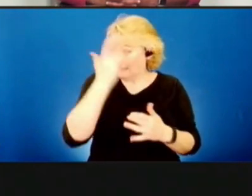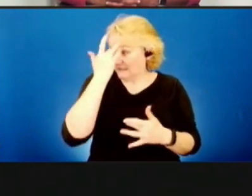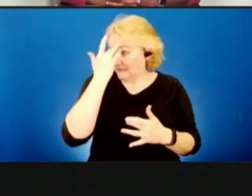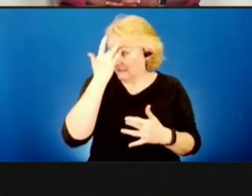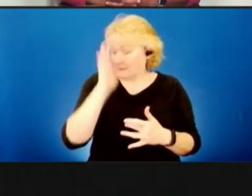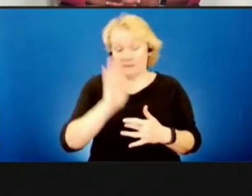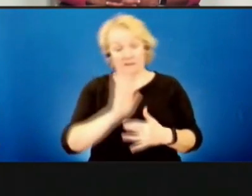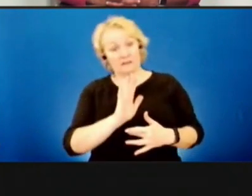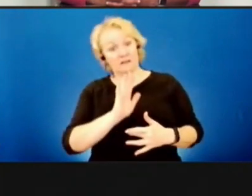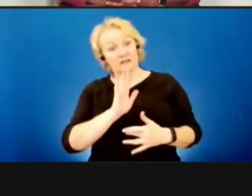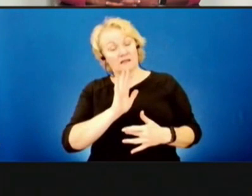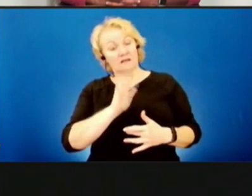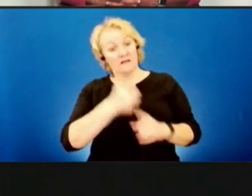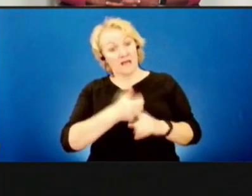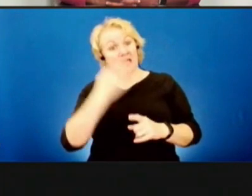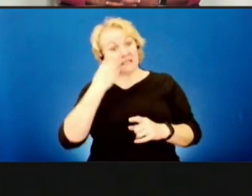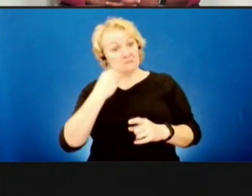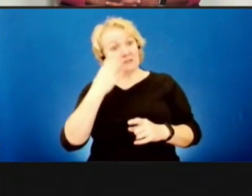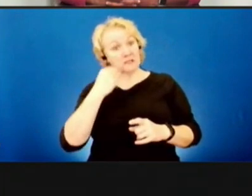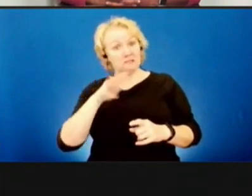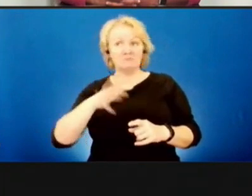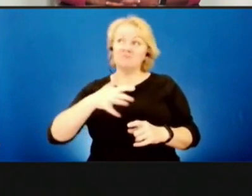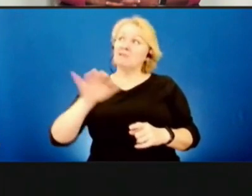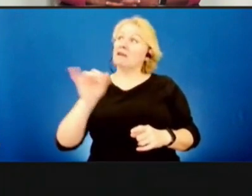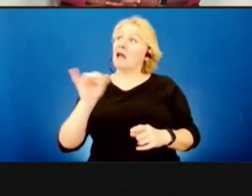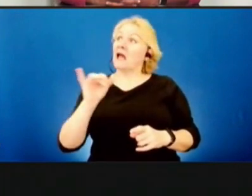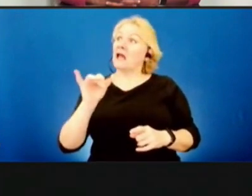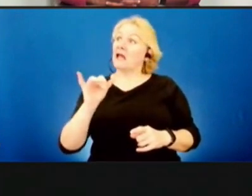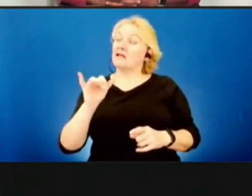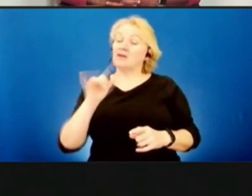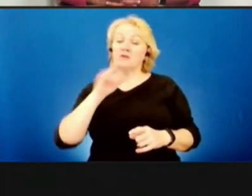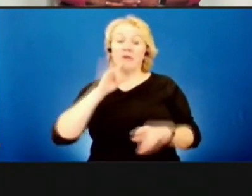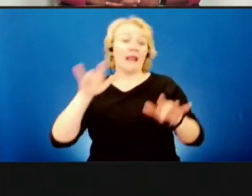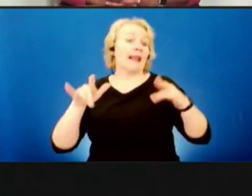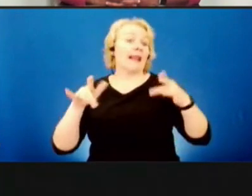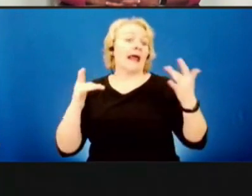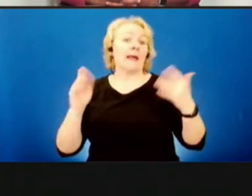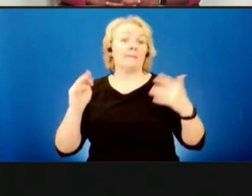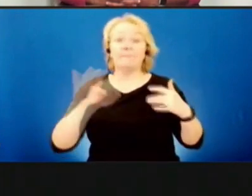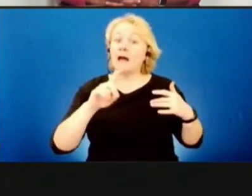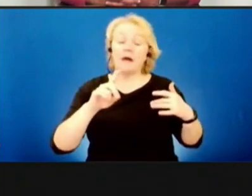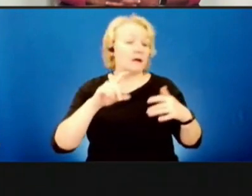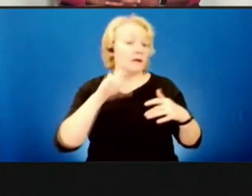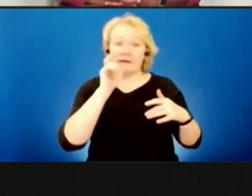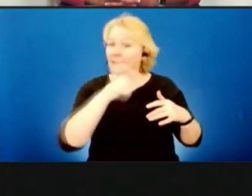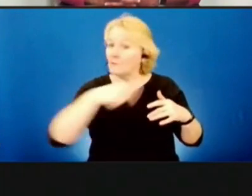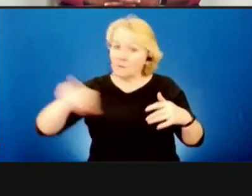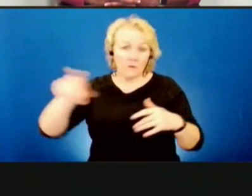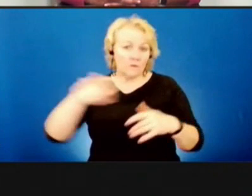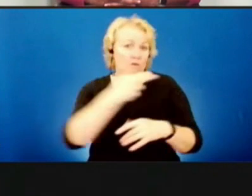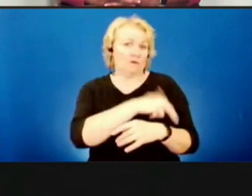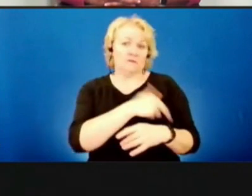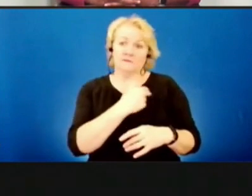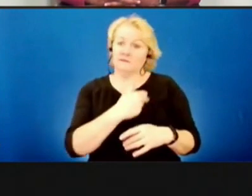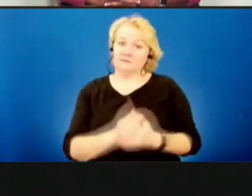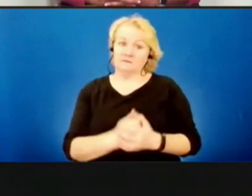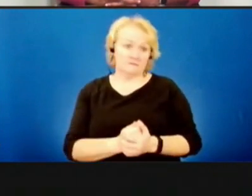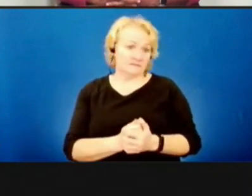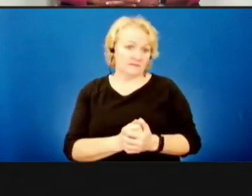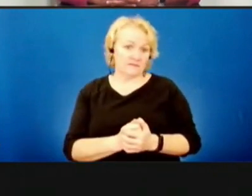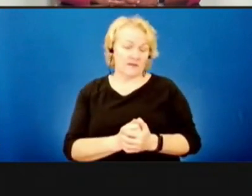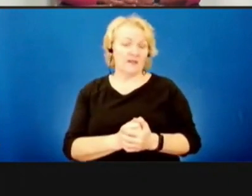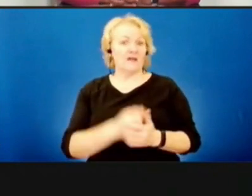are experiencing, for the most part, very mild illness, not requiring hospitalization, and